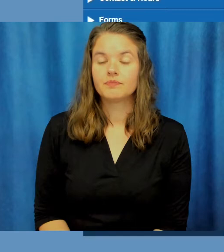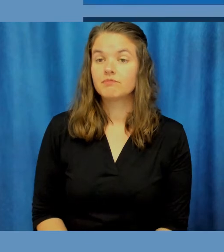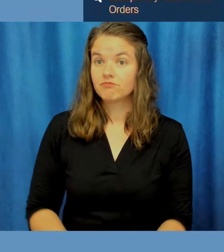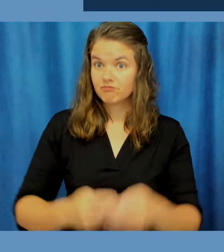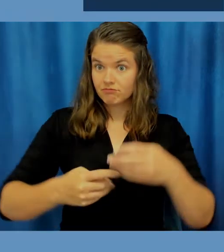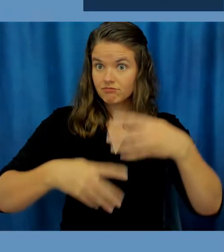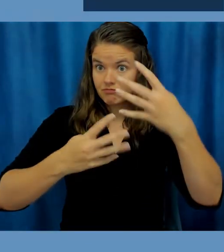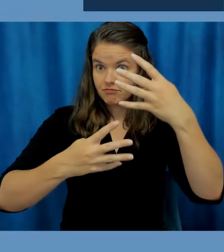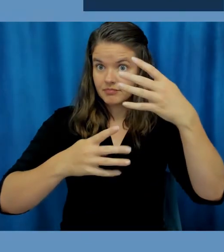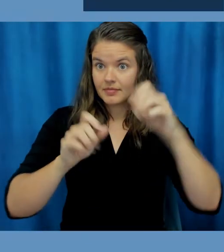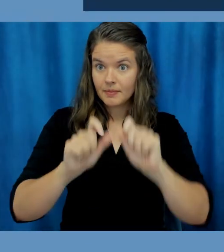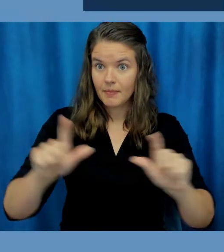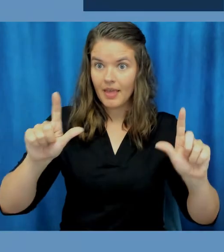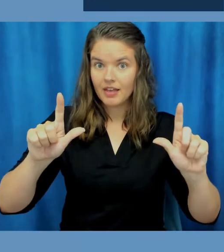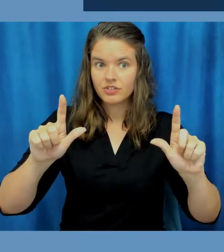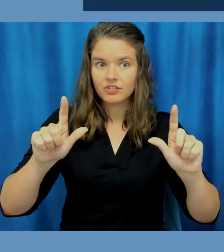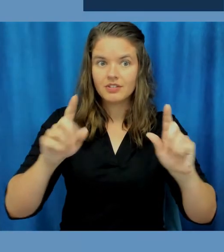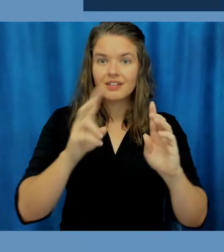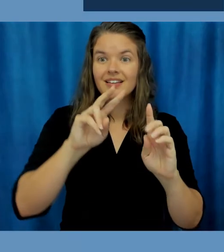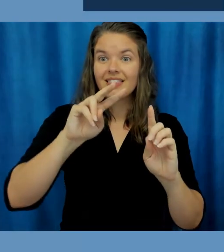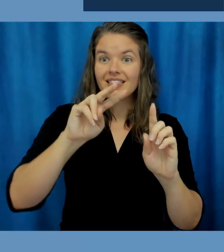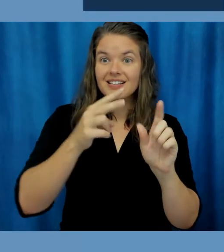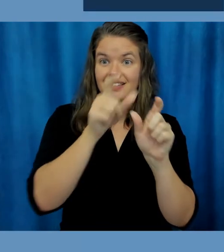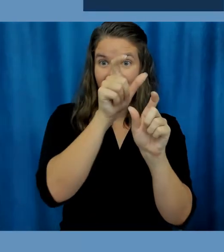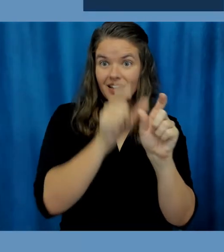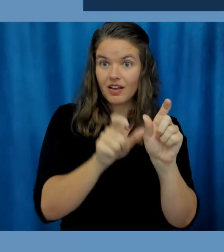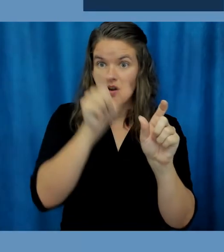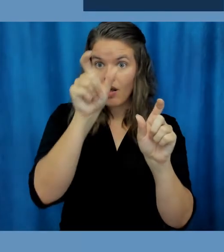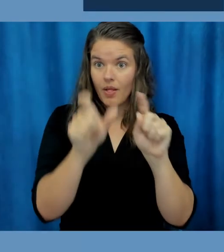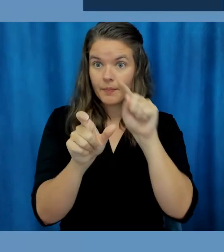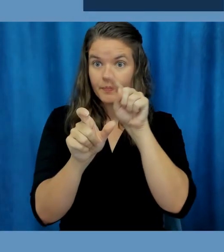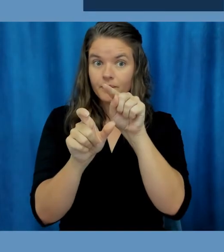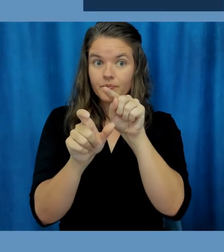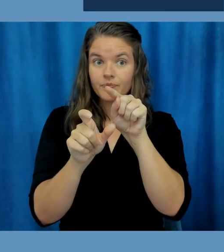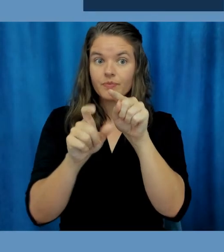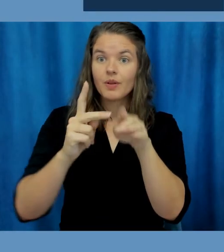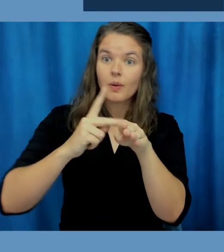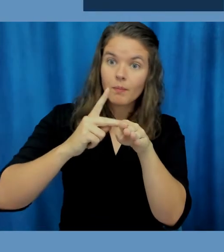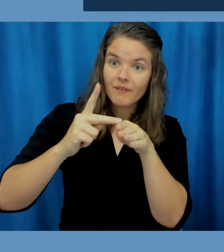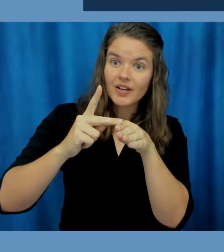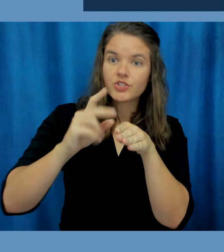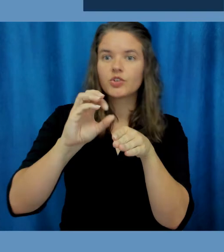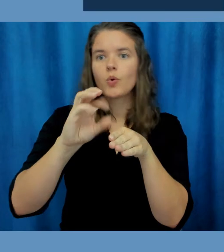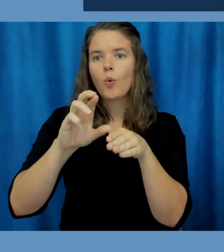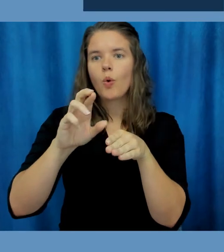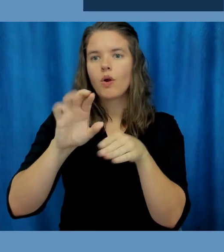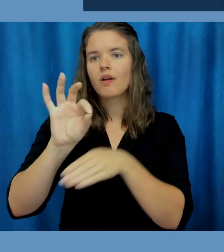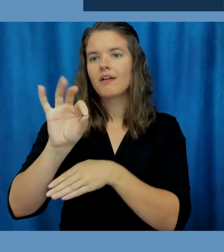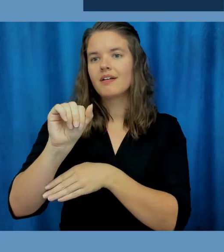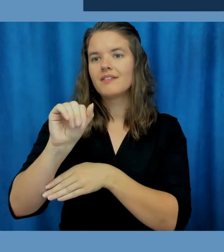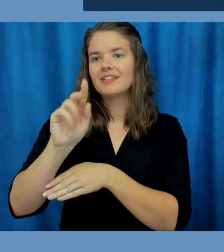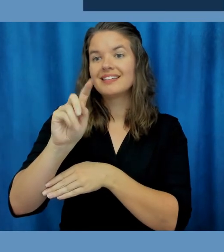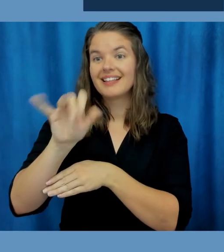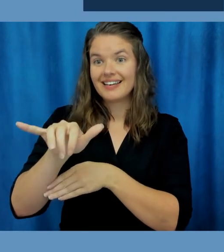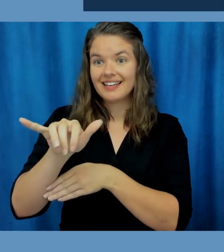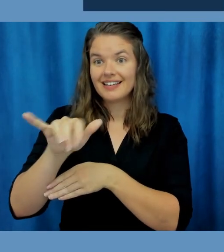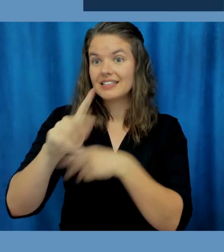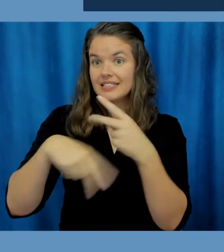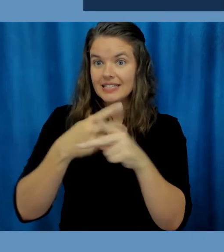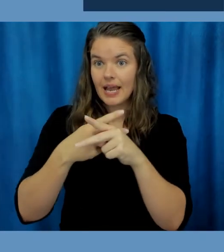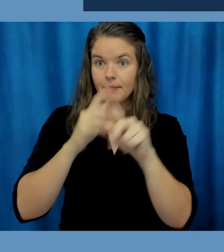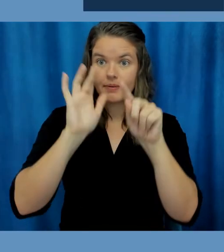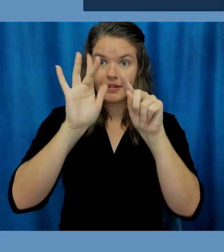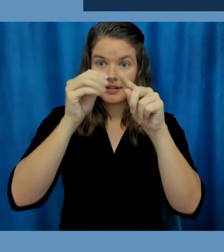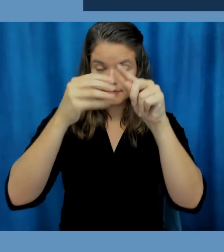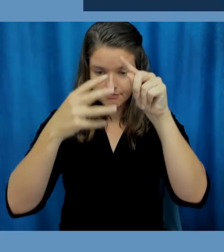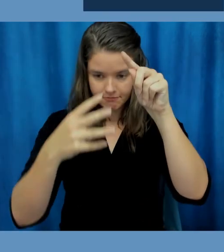Once you get to this page, you go to the second column over, and it says profession or facility type. There, you go